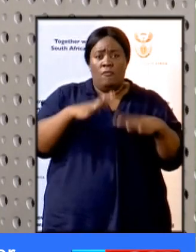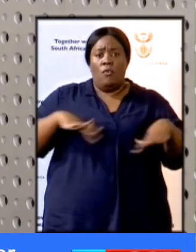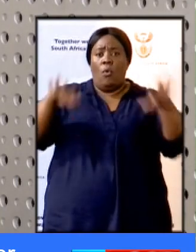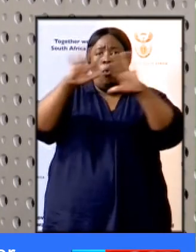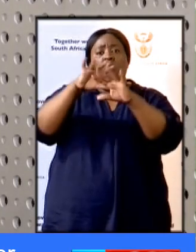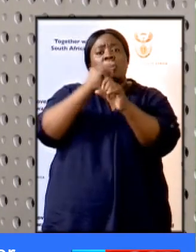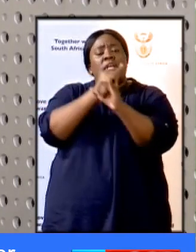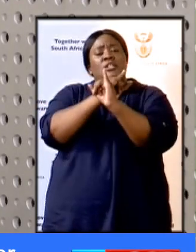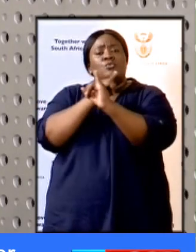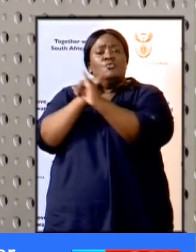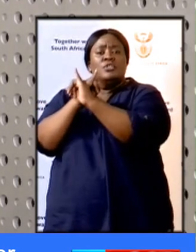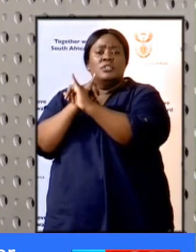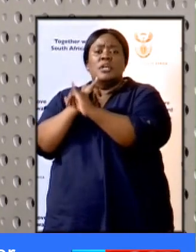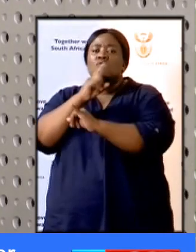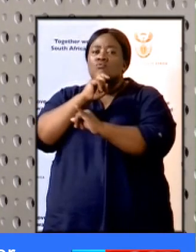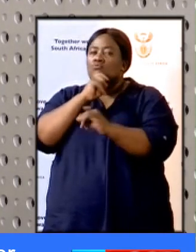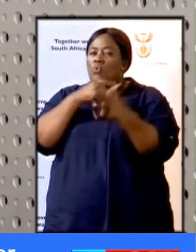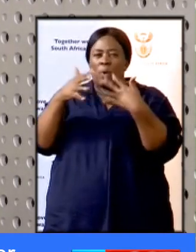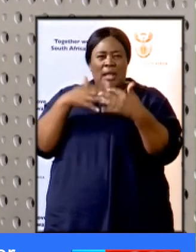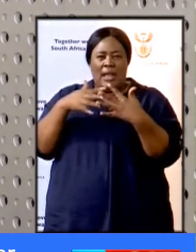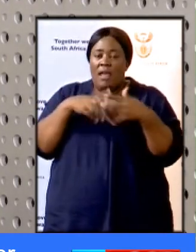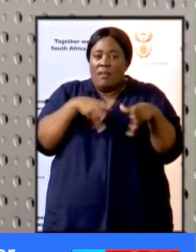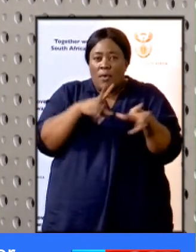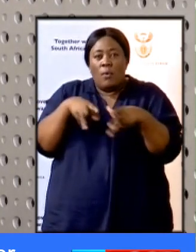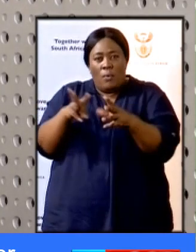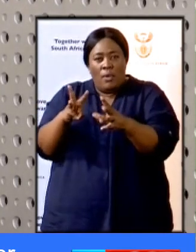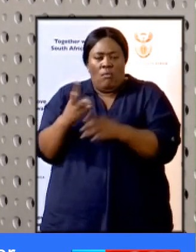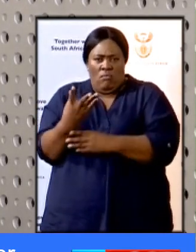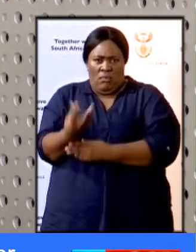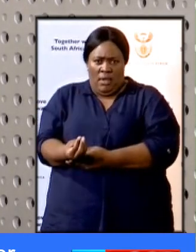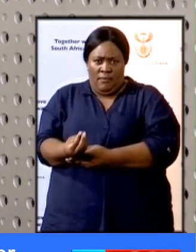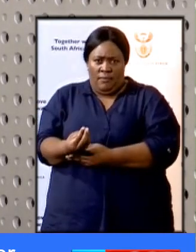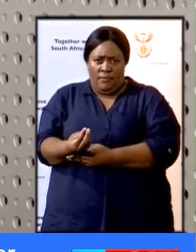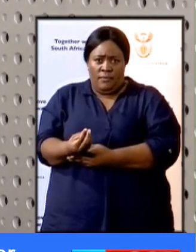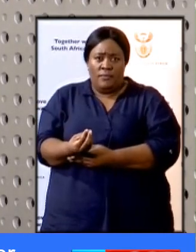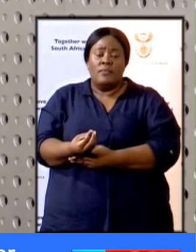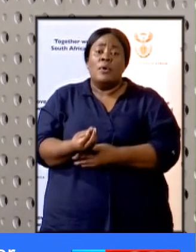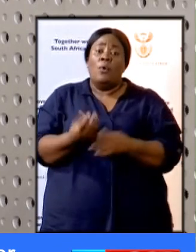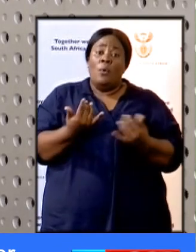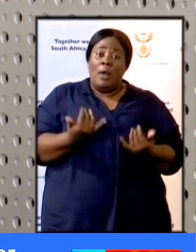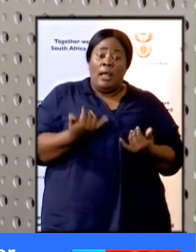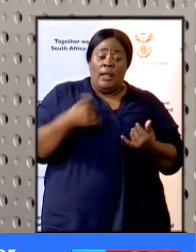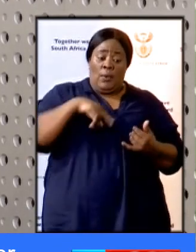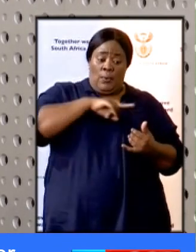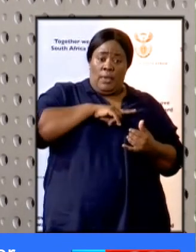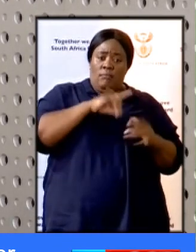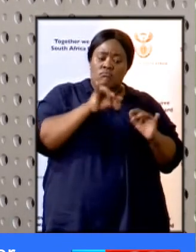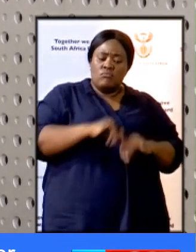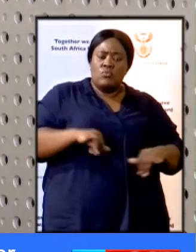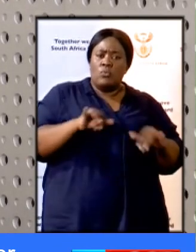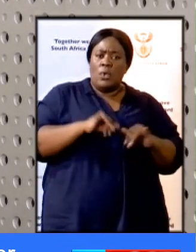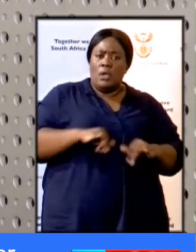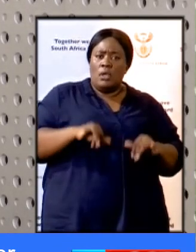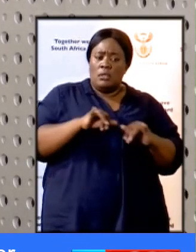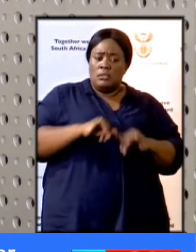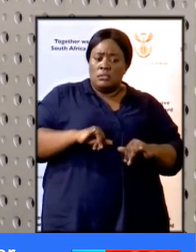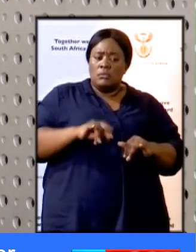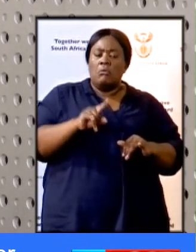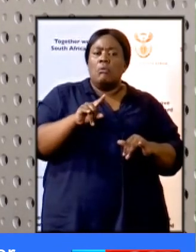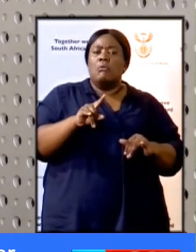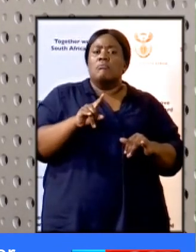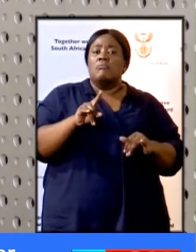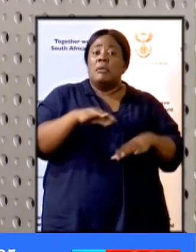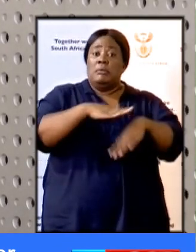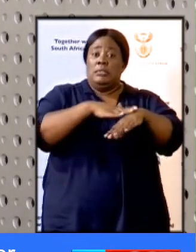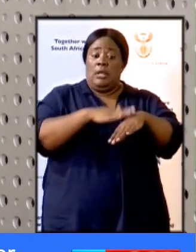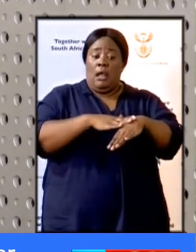using whatever means available whilst preparing our institutional capacities for eventual return of students